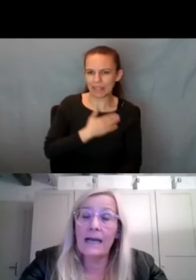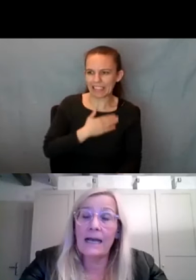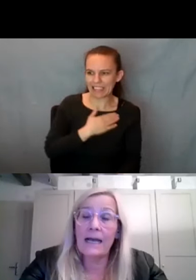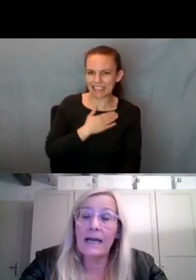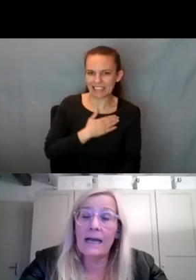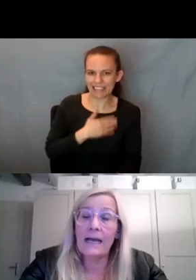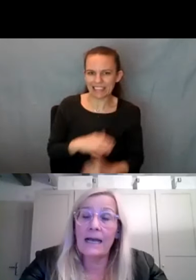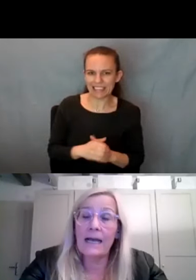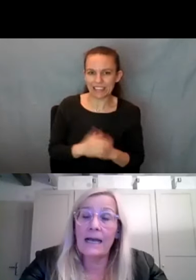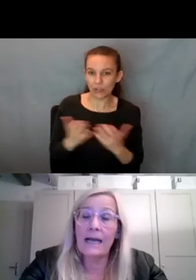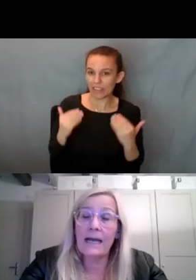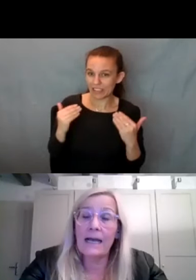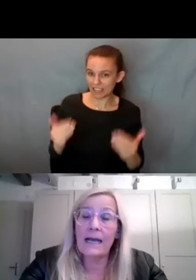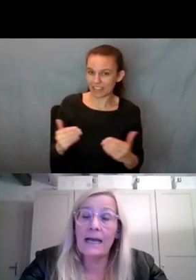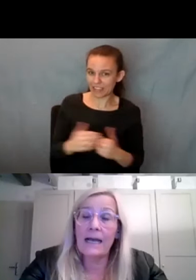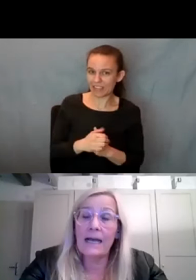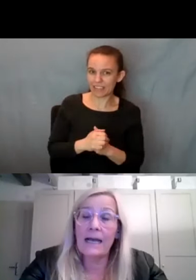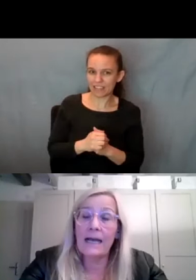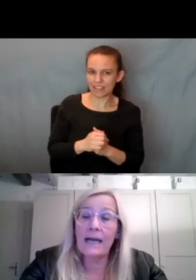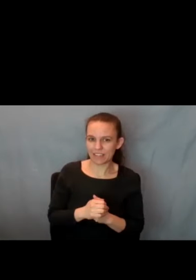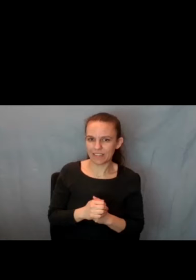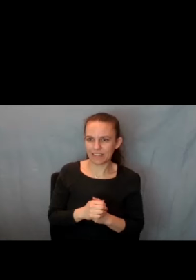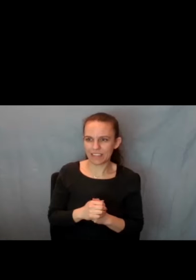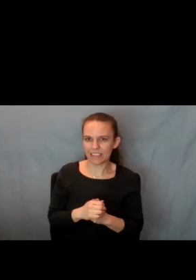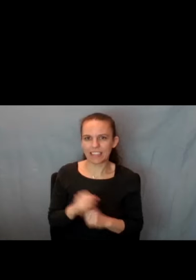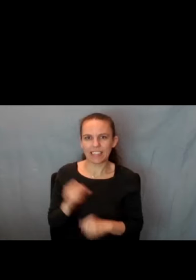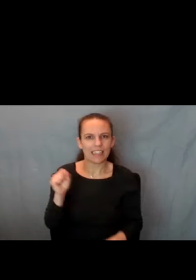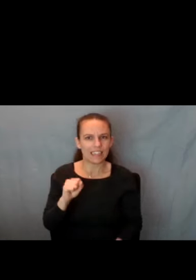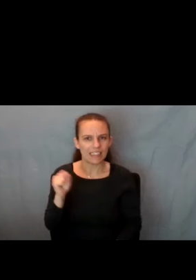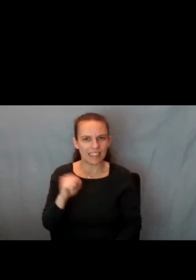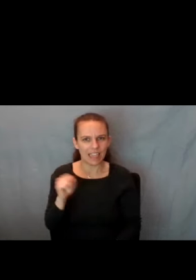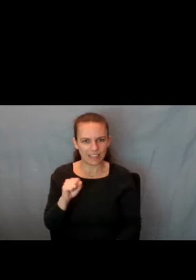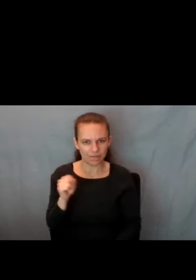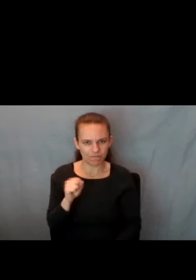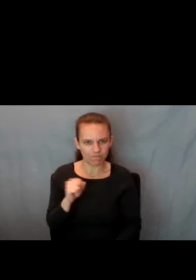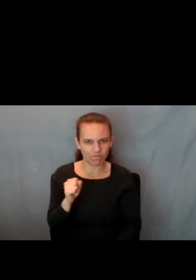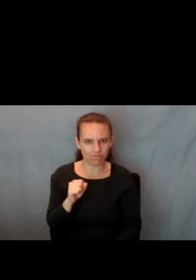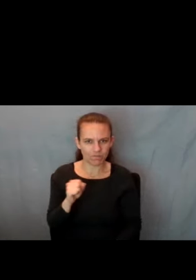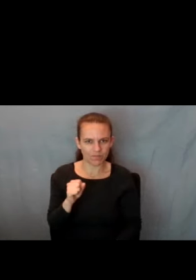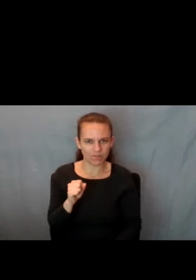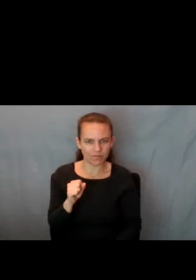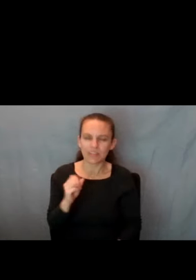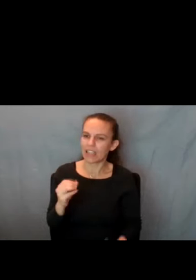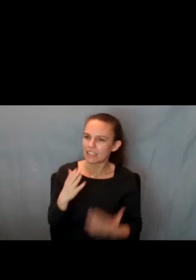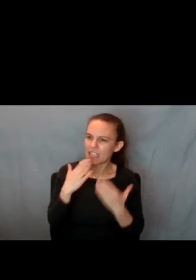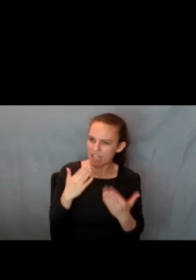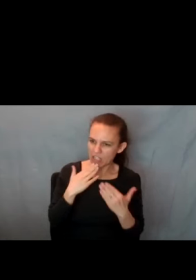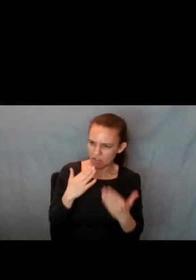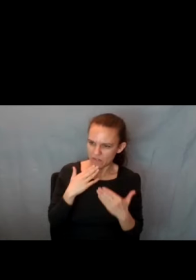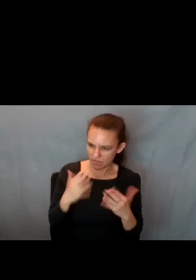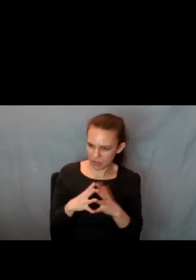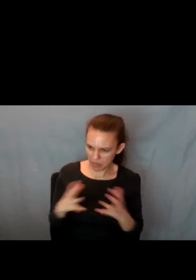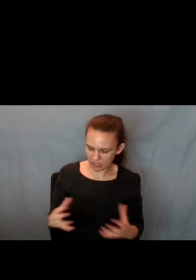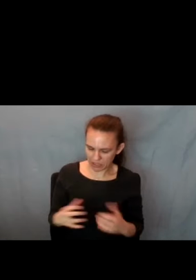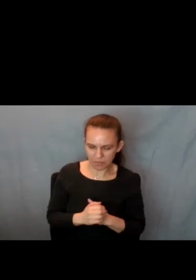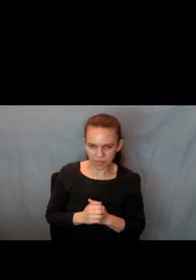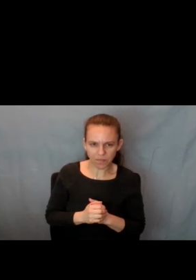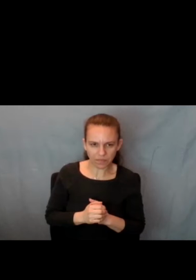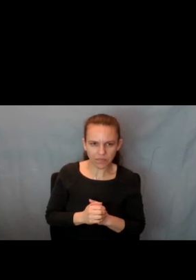you like to take it from here? Yeah. Yeah, Dr. Mihigo? Yeah, go ahead. Yes, thank you very much.